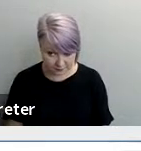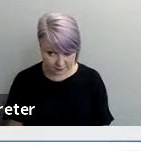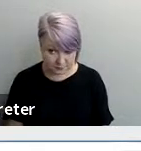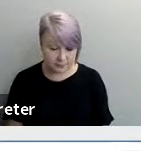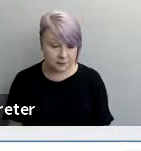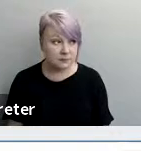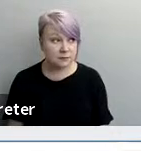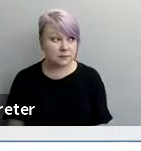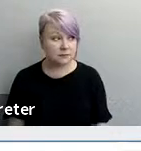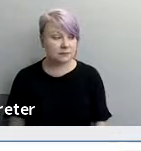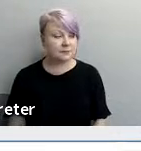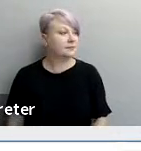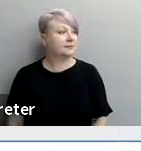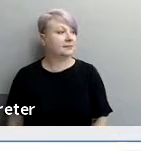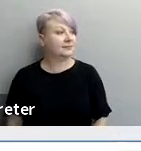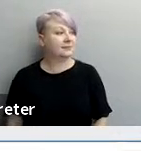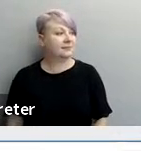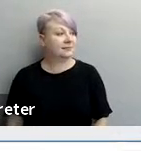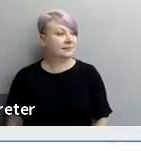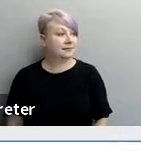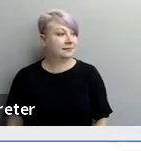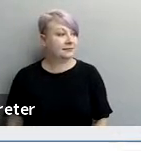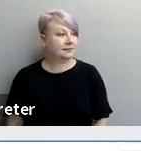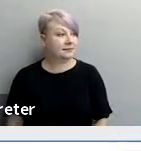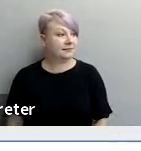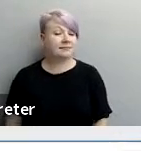You're the media person. All righty.